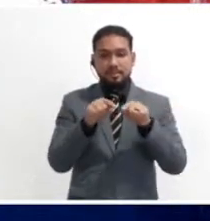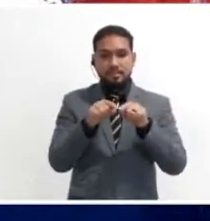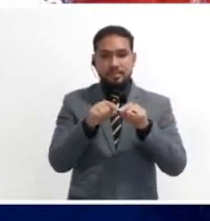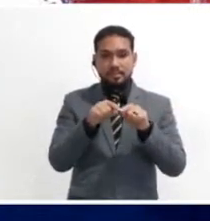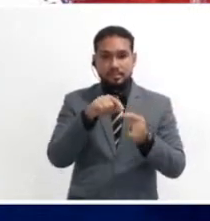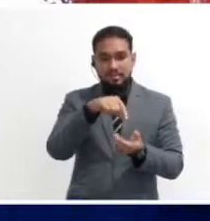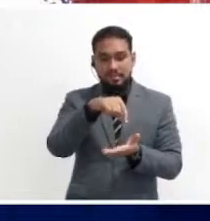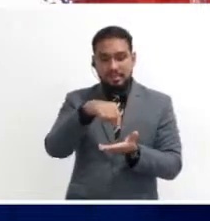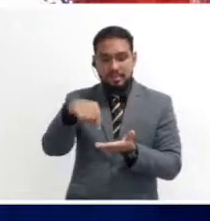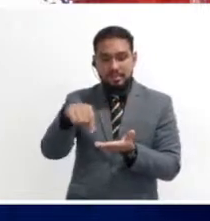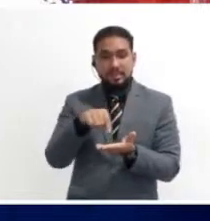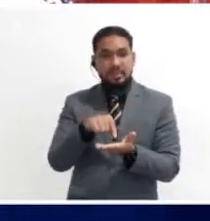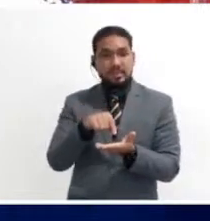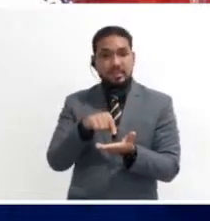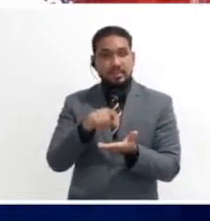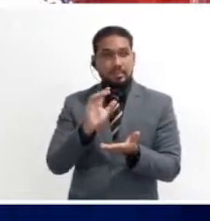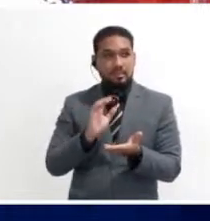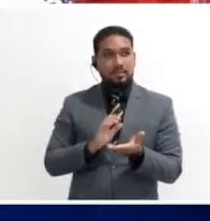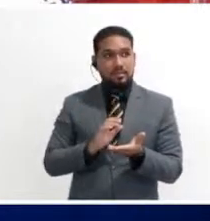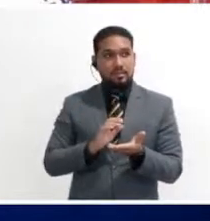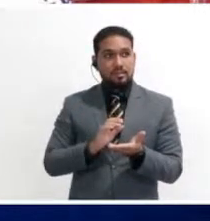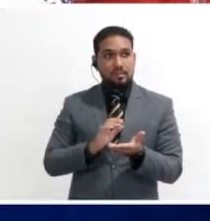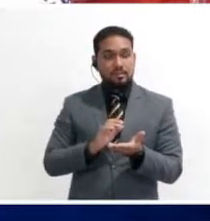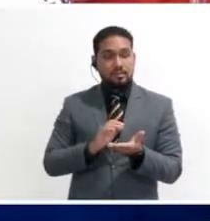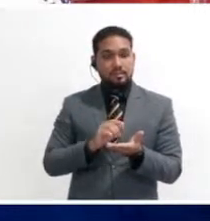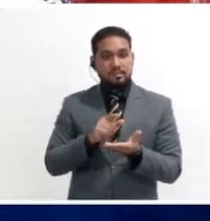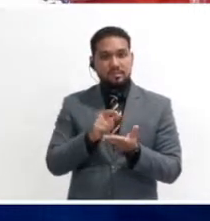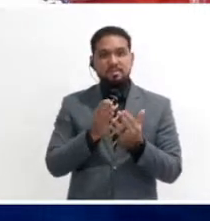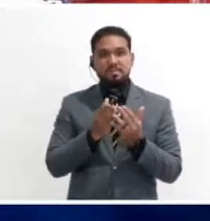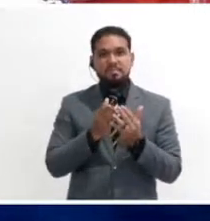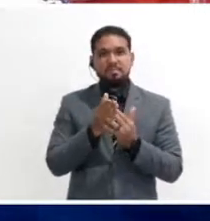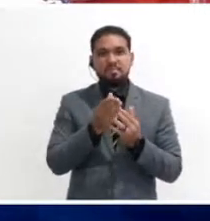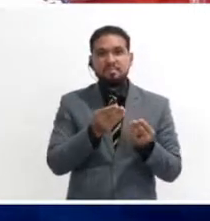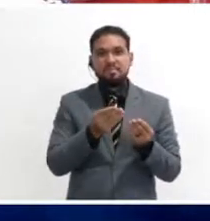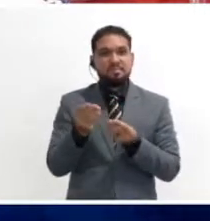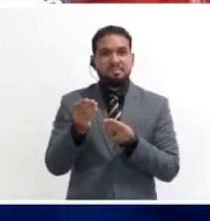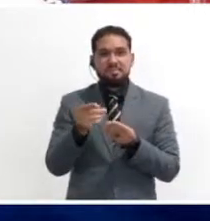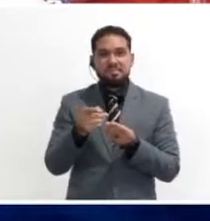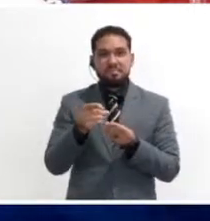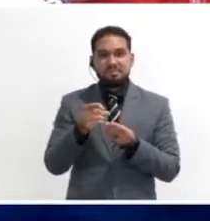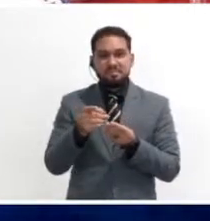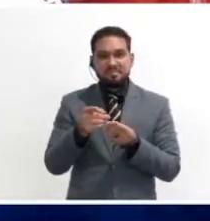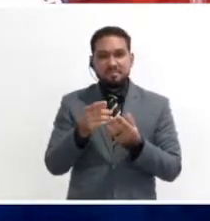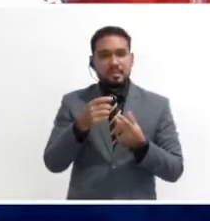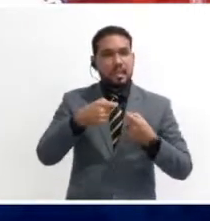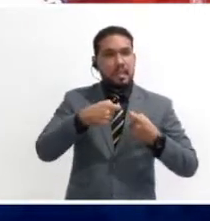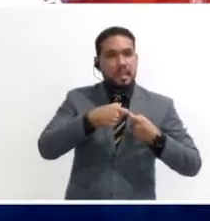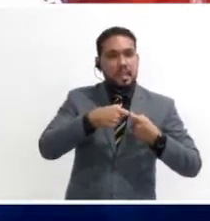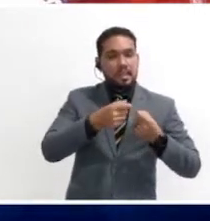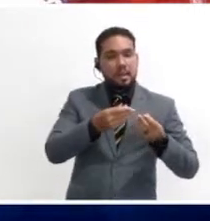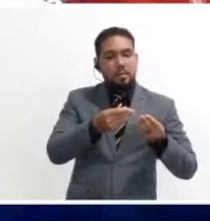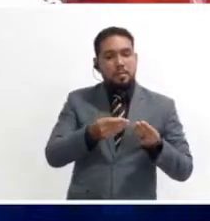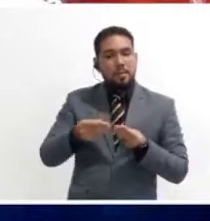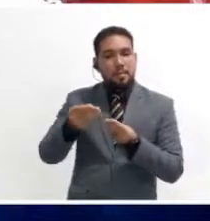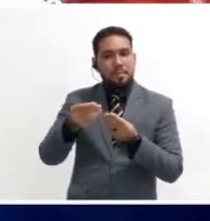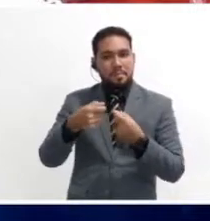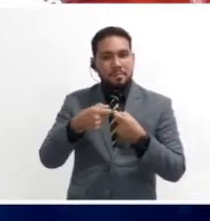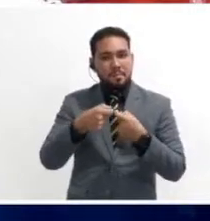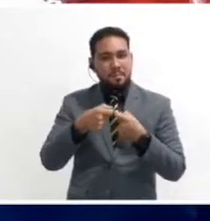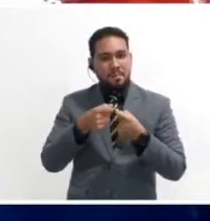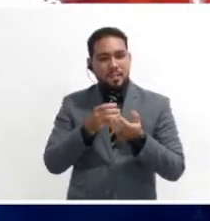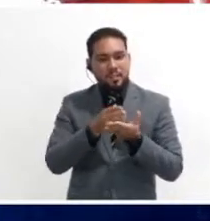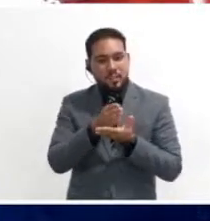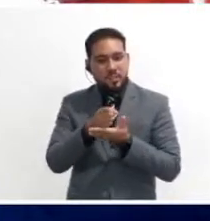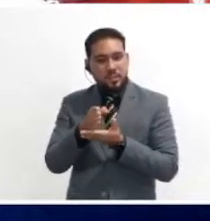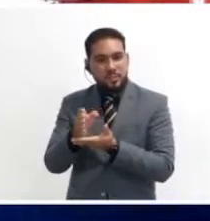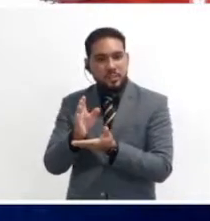that acronym stands for an inductor in a power amplifier module that also includes